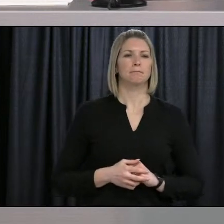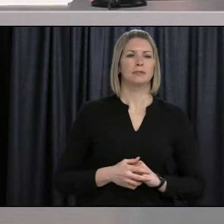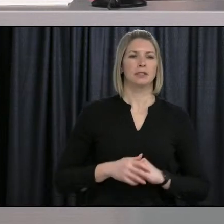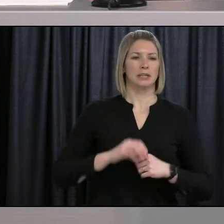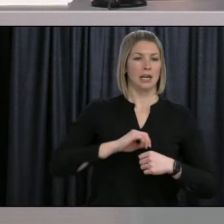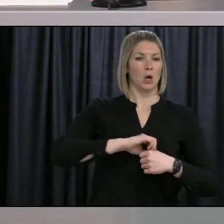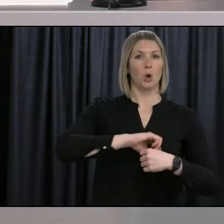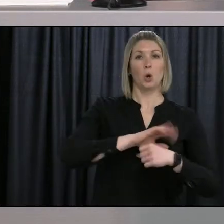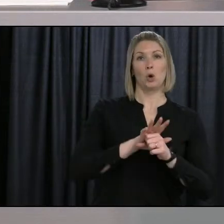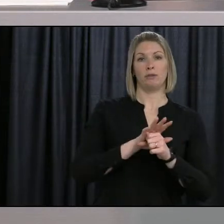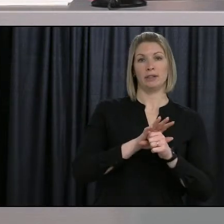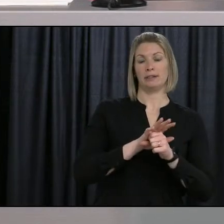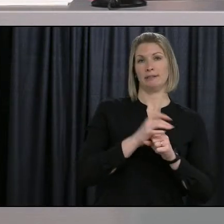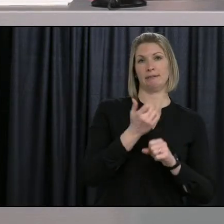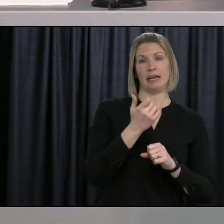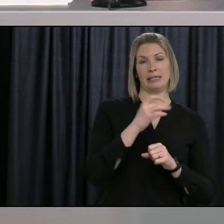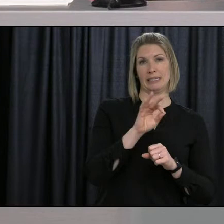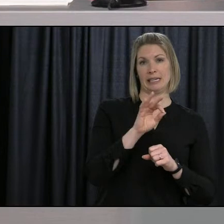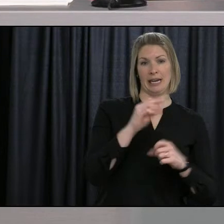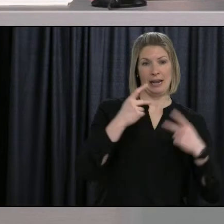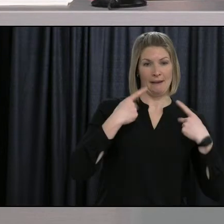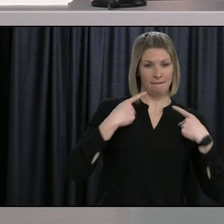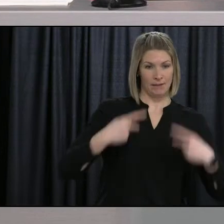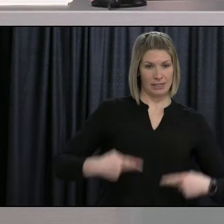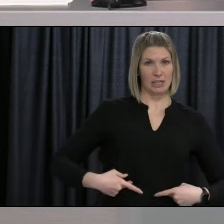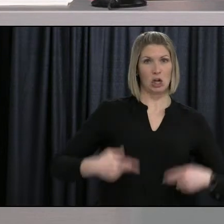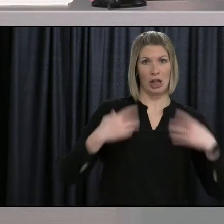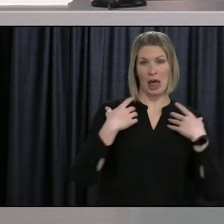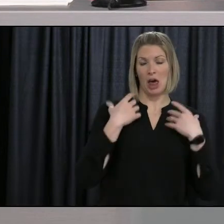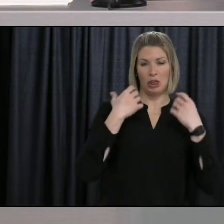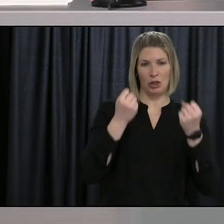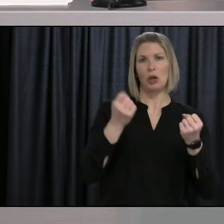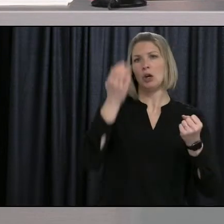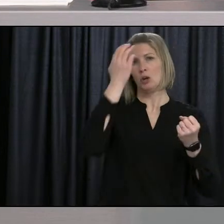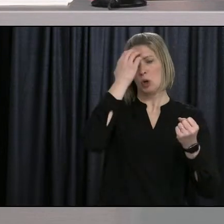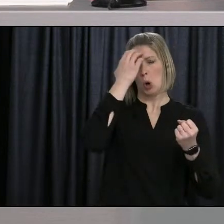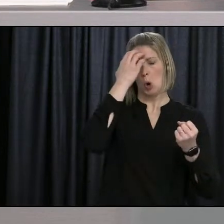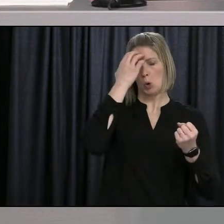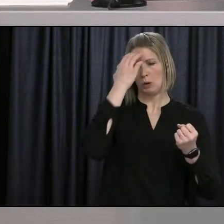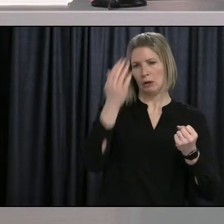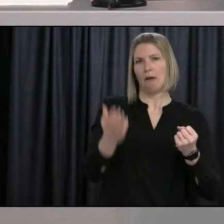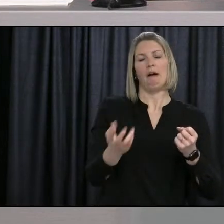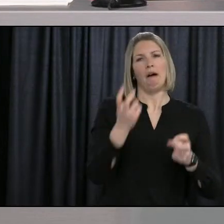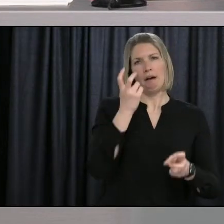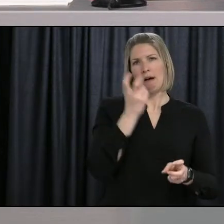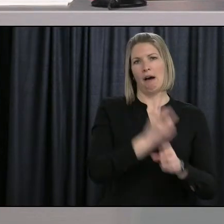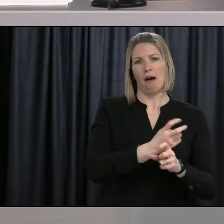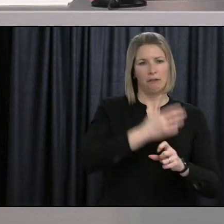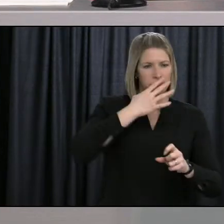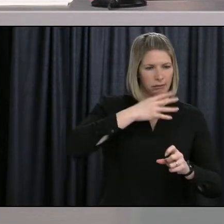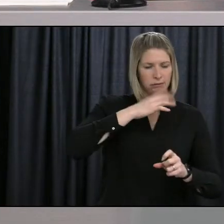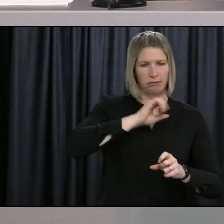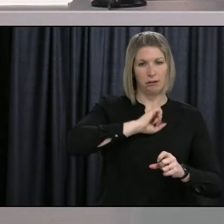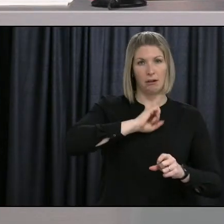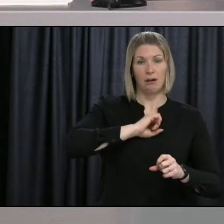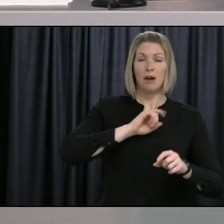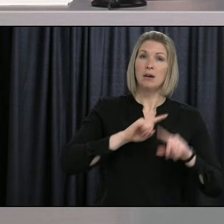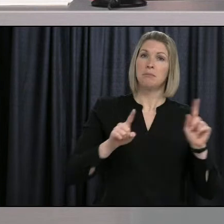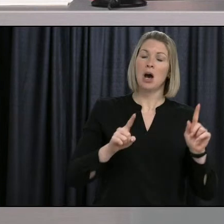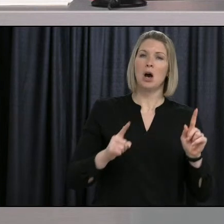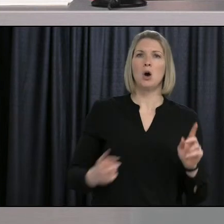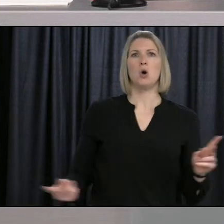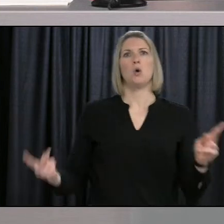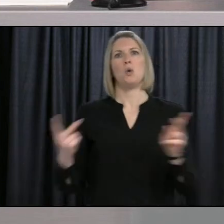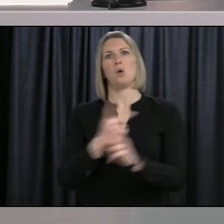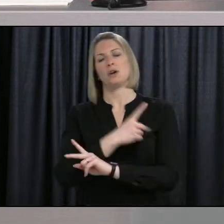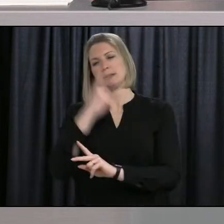health, and, the symptoms are visible, but it's widely believed, that it's taking likely an even greater toll on everyone's